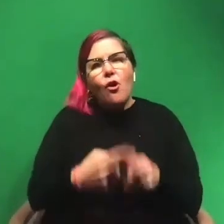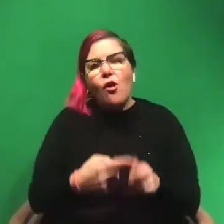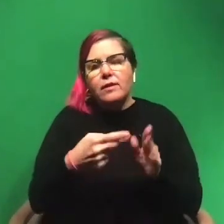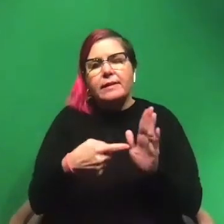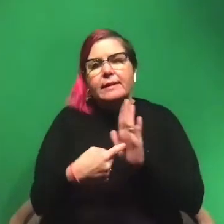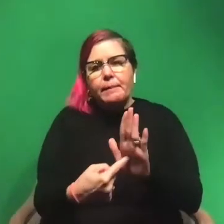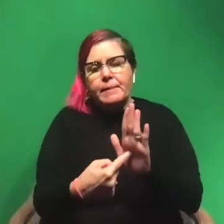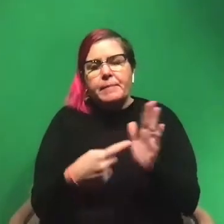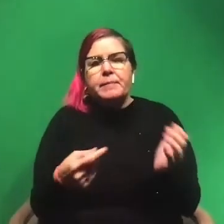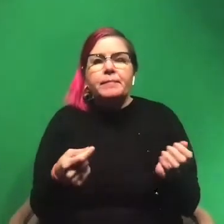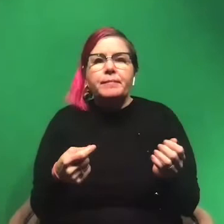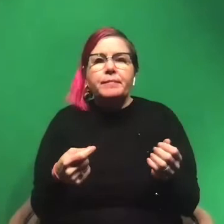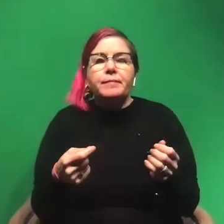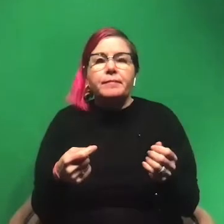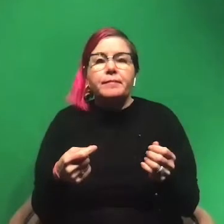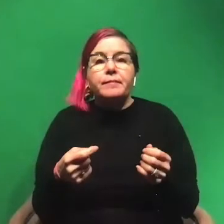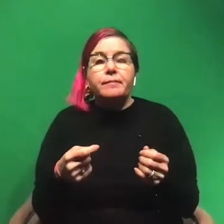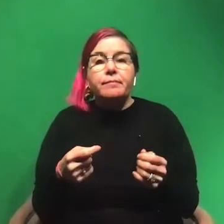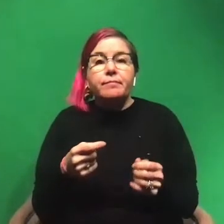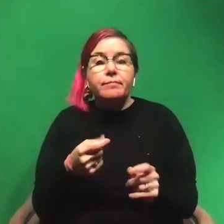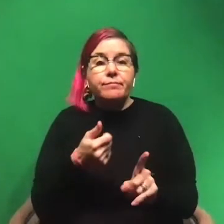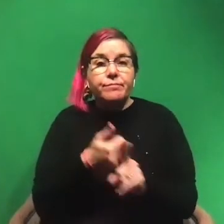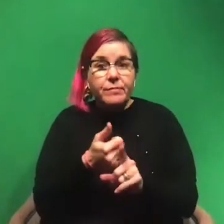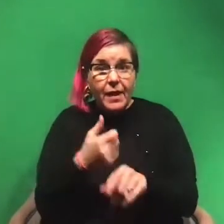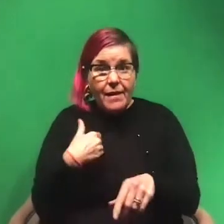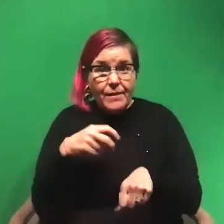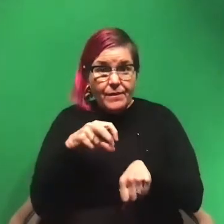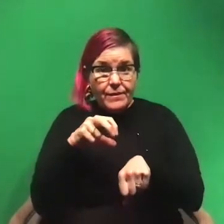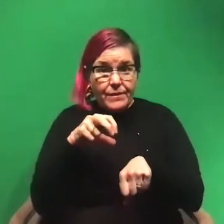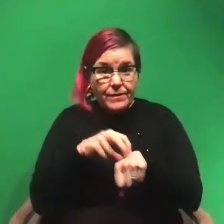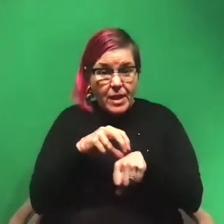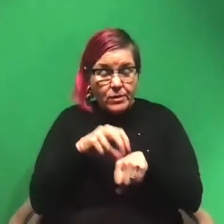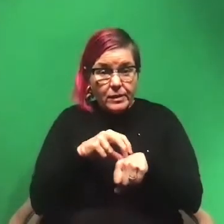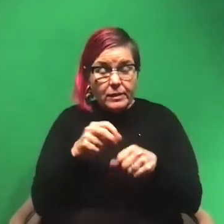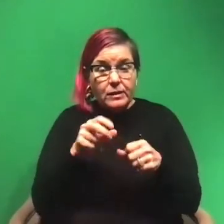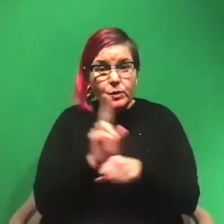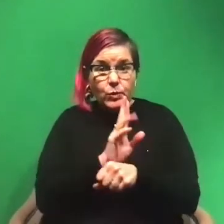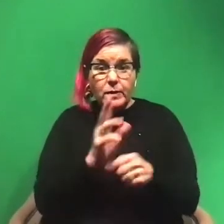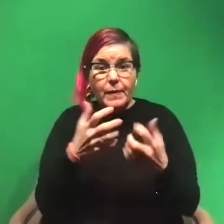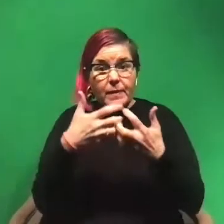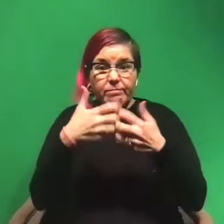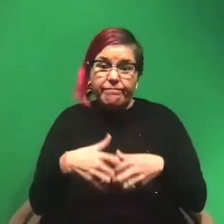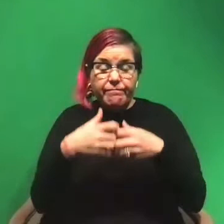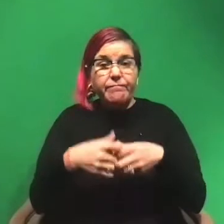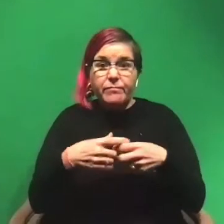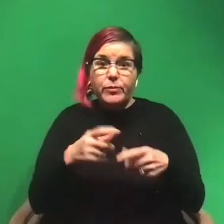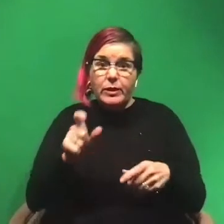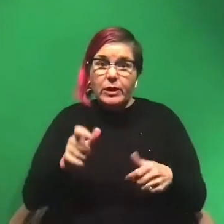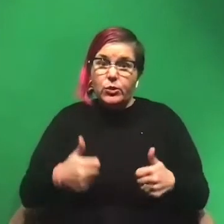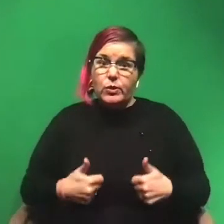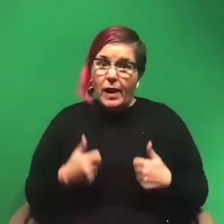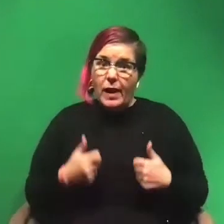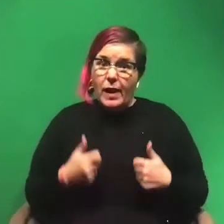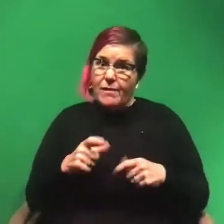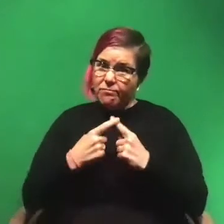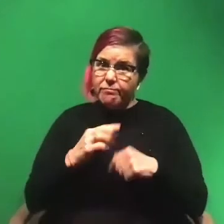You have from the fact that you have viruses using the machinery that we need to survive, right? We have cells